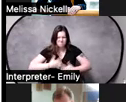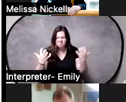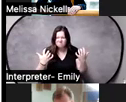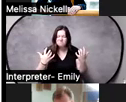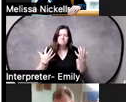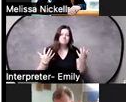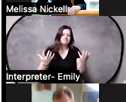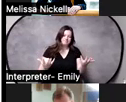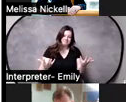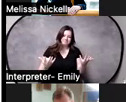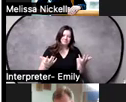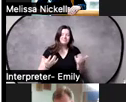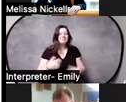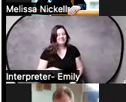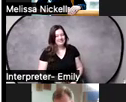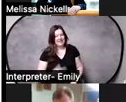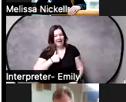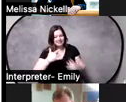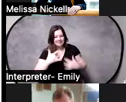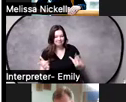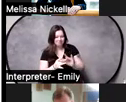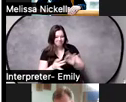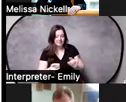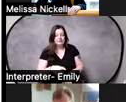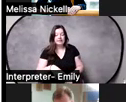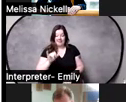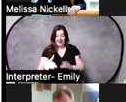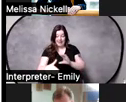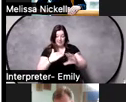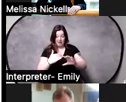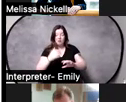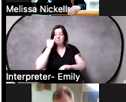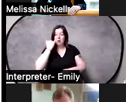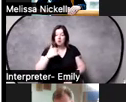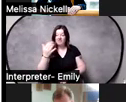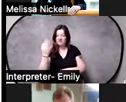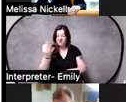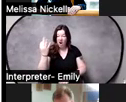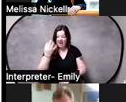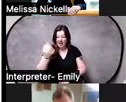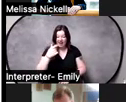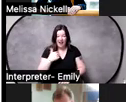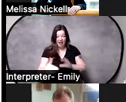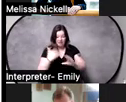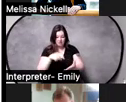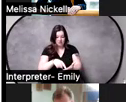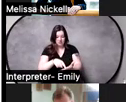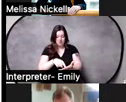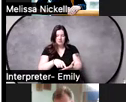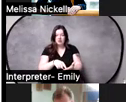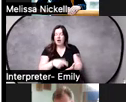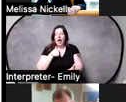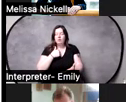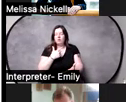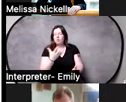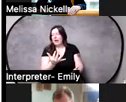that email on a Friday, I never look at it, because I just don't want to go into the weekend finding out that my grant was not discussed. I'll wait